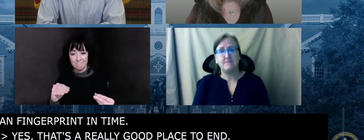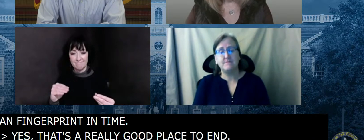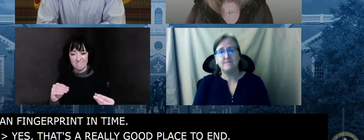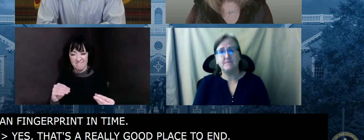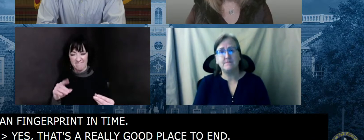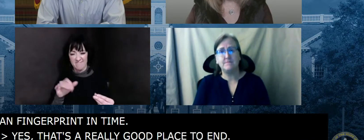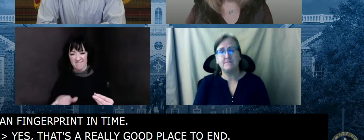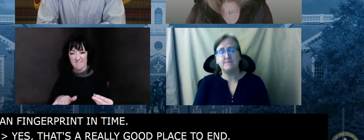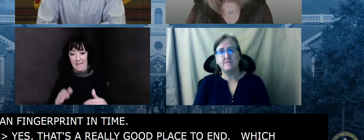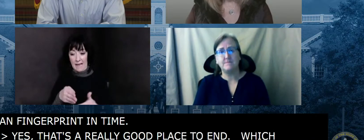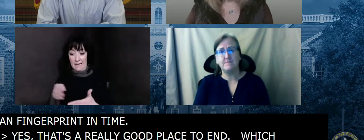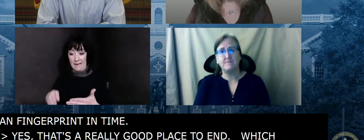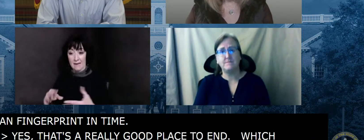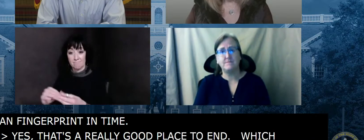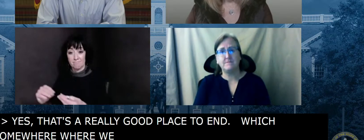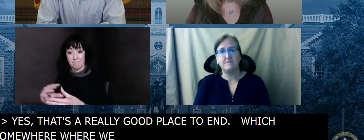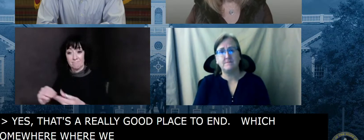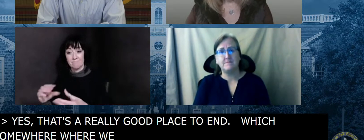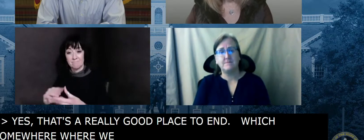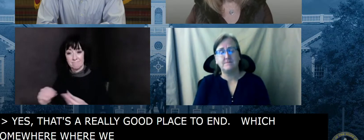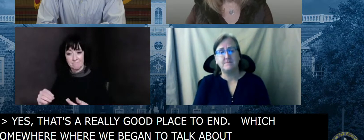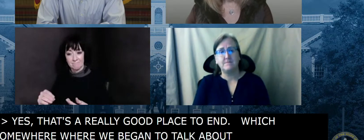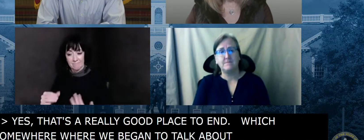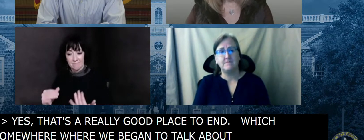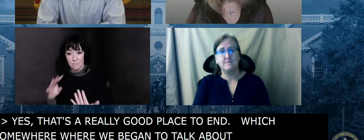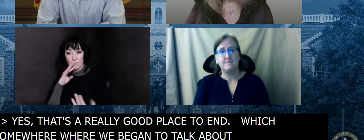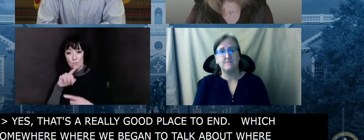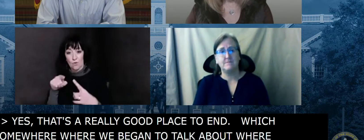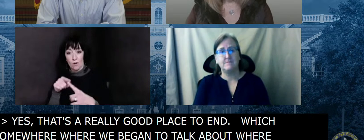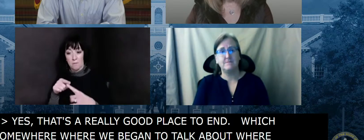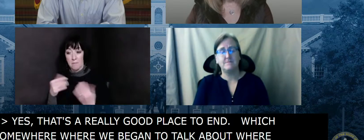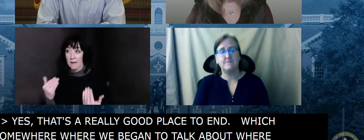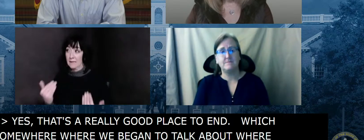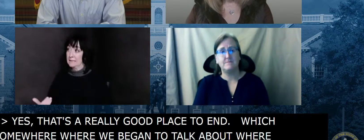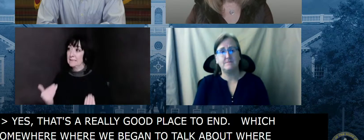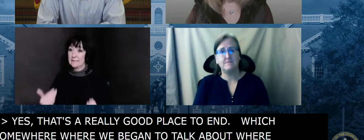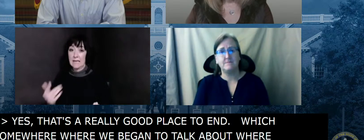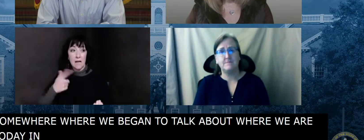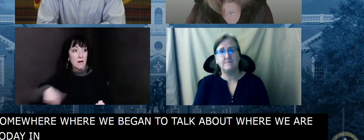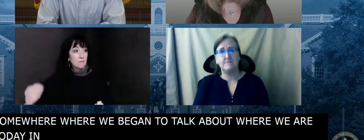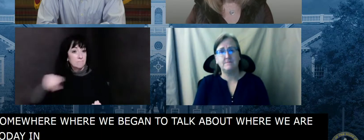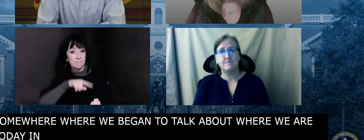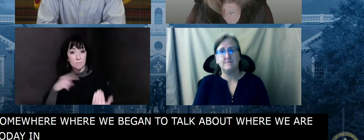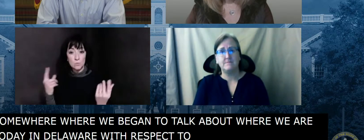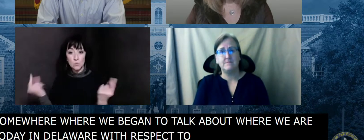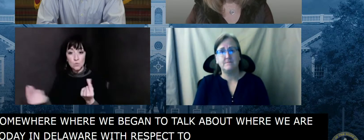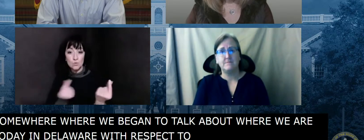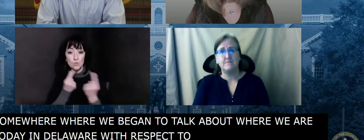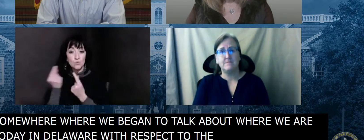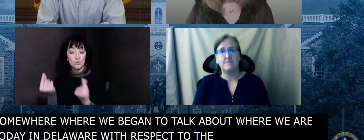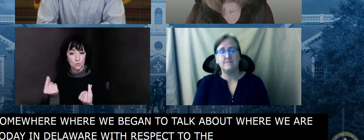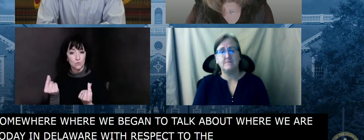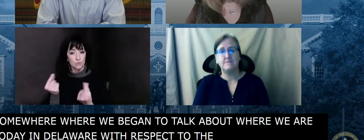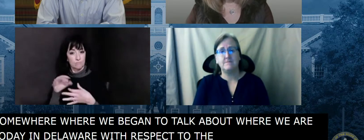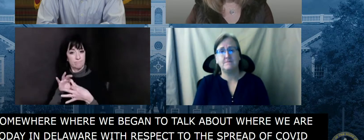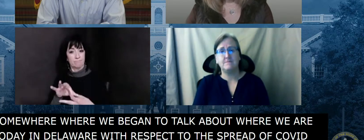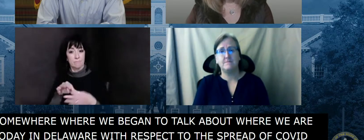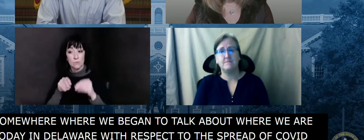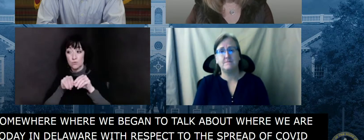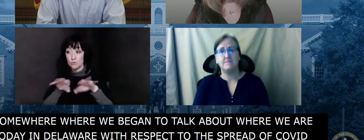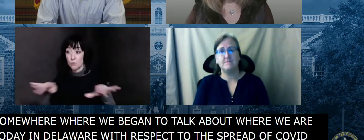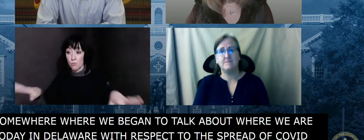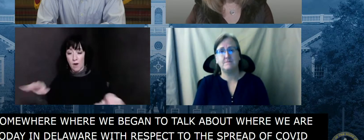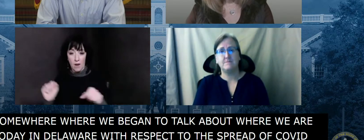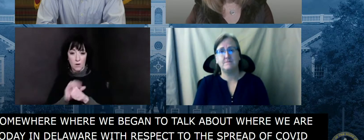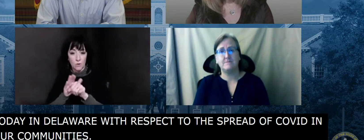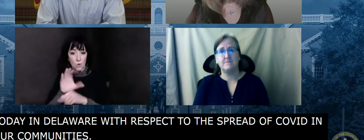talk about where we are today in Delaware with respect to the spread of COVID-19 in our community. The